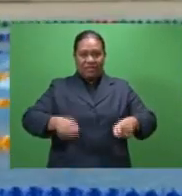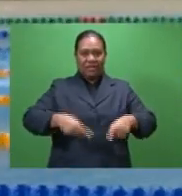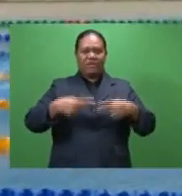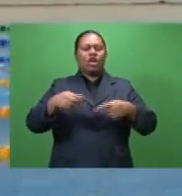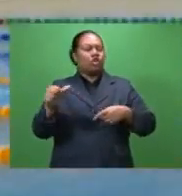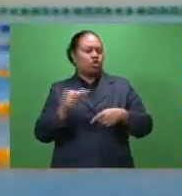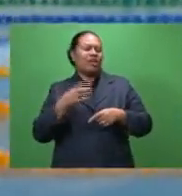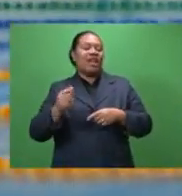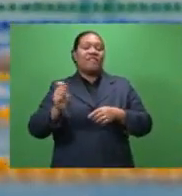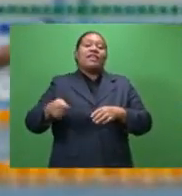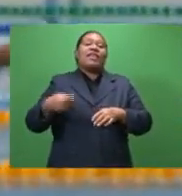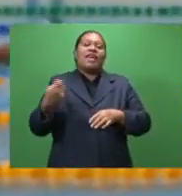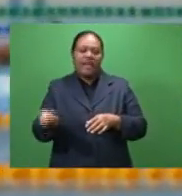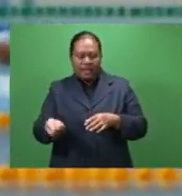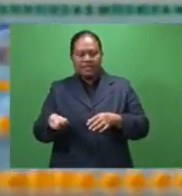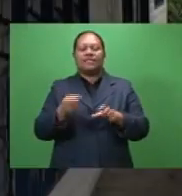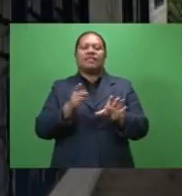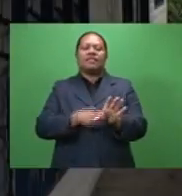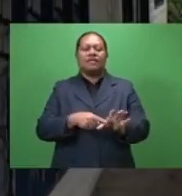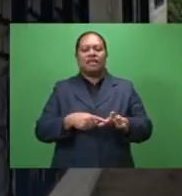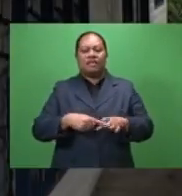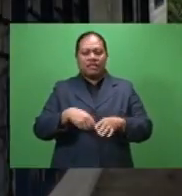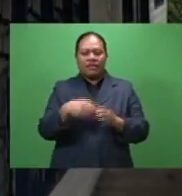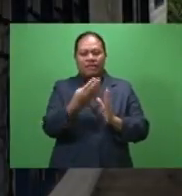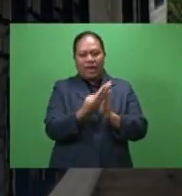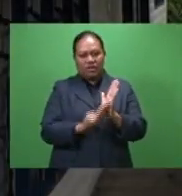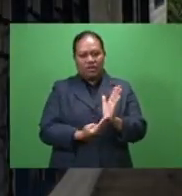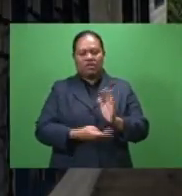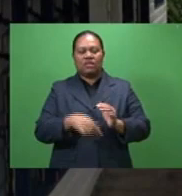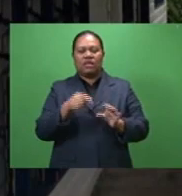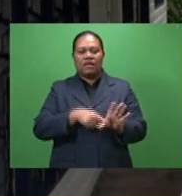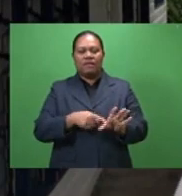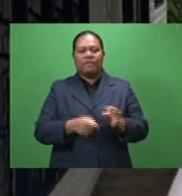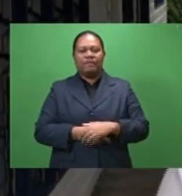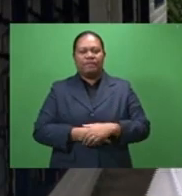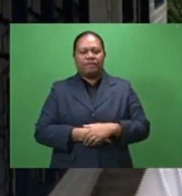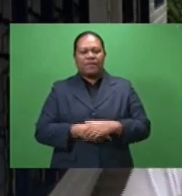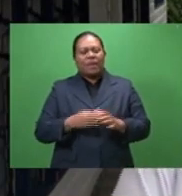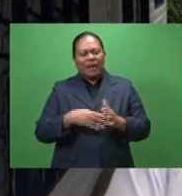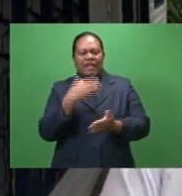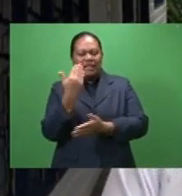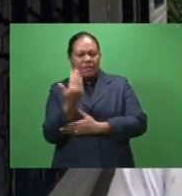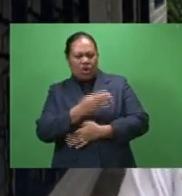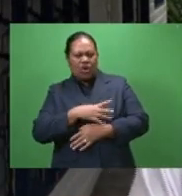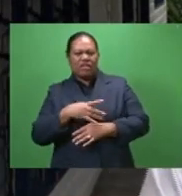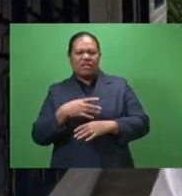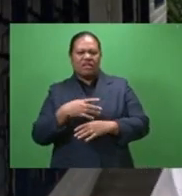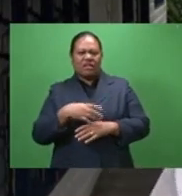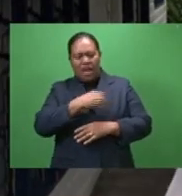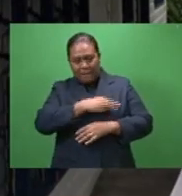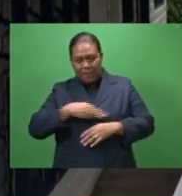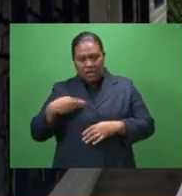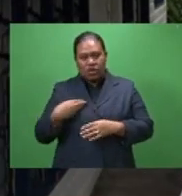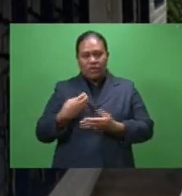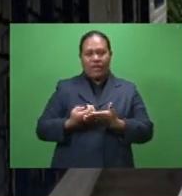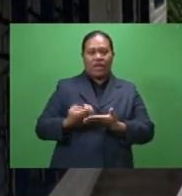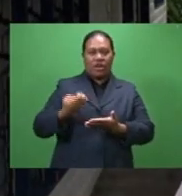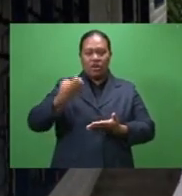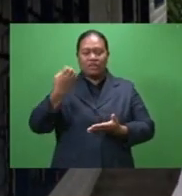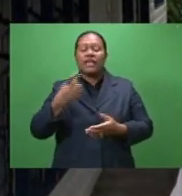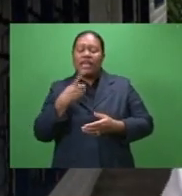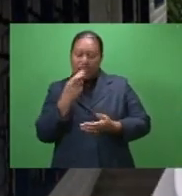should be in the next financial year. Funding's been returned to the Ministry of Economy. If they